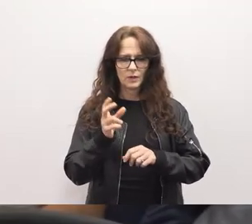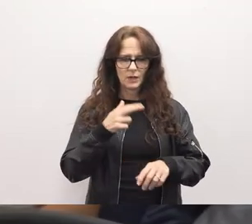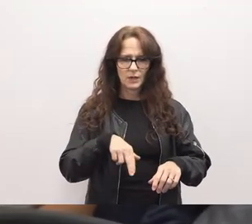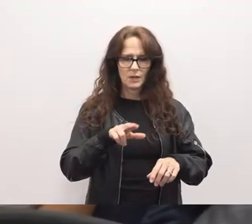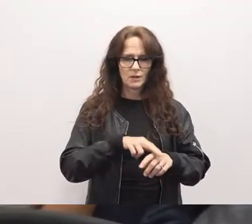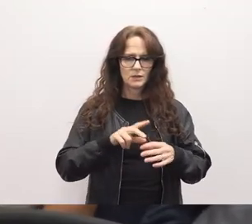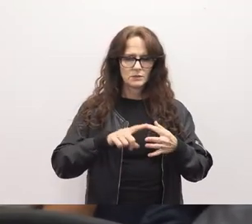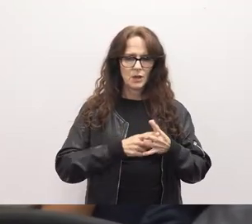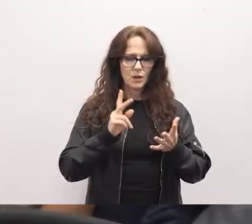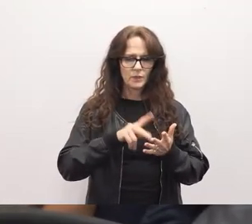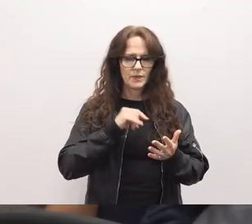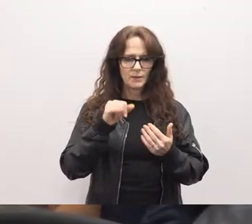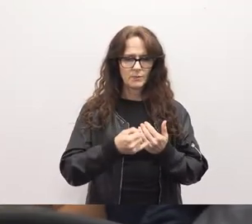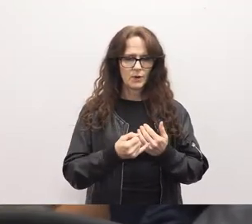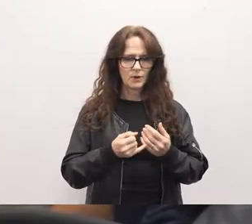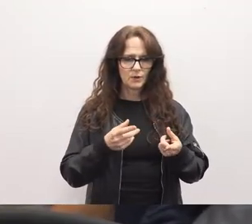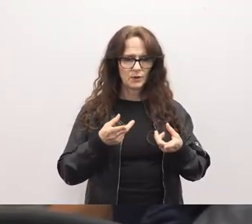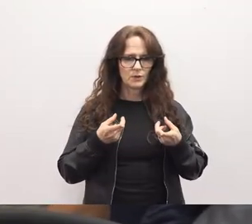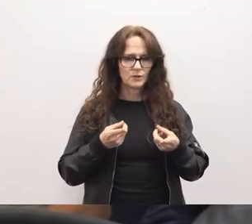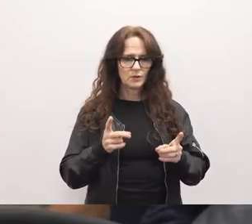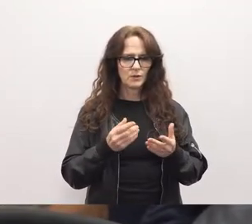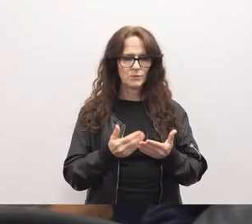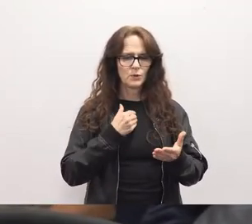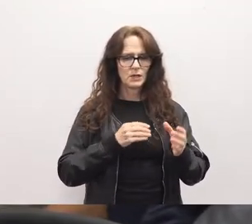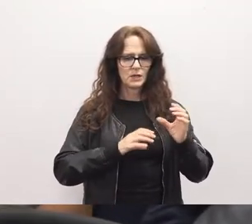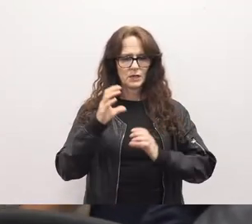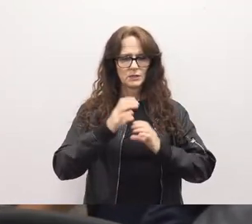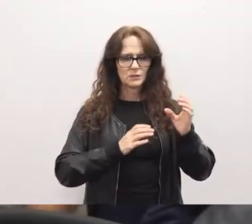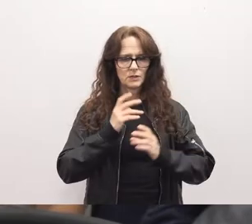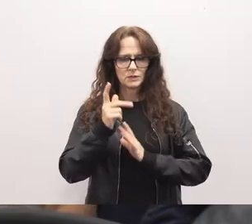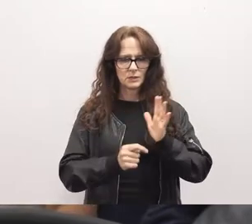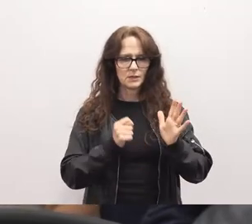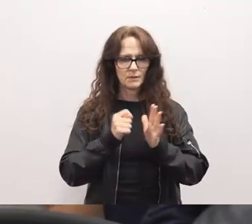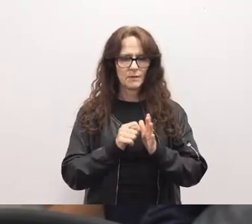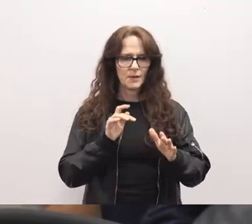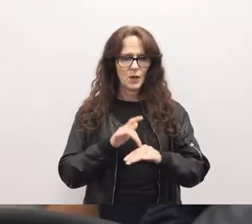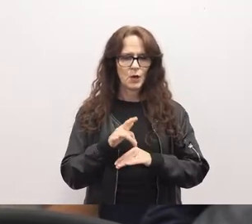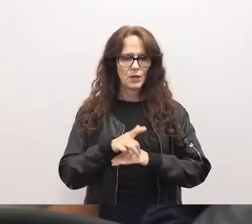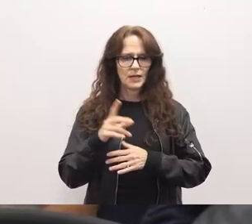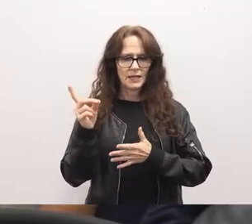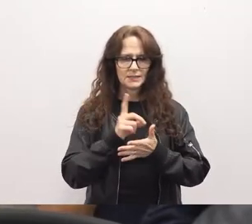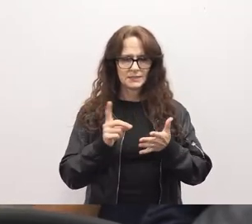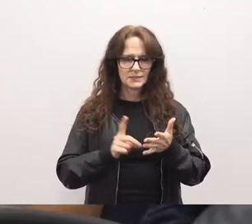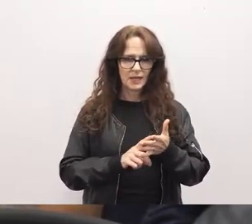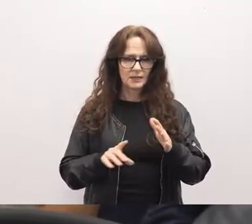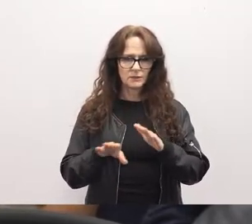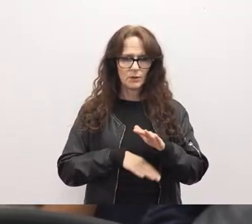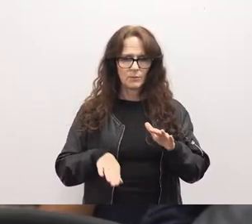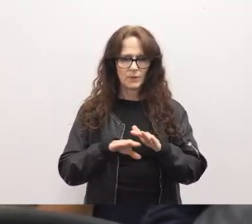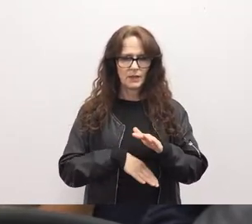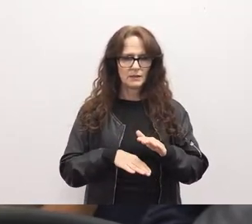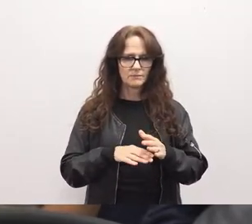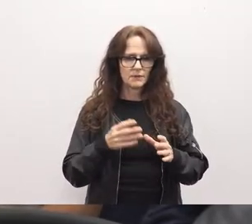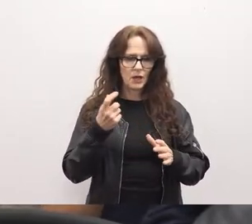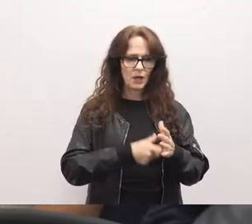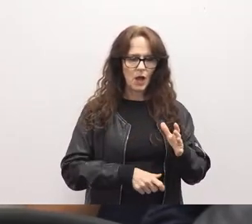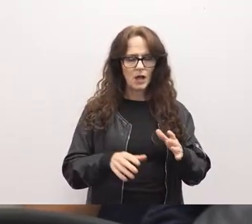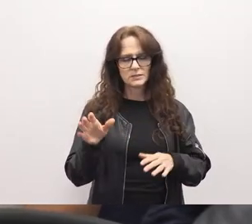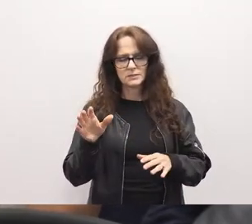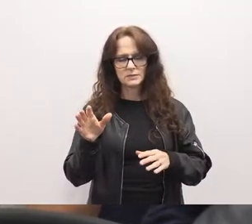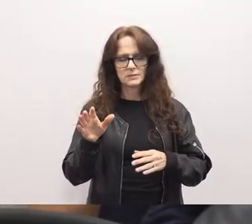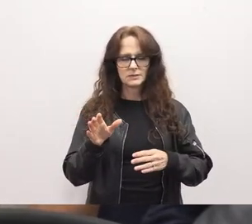these projects during what we call the pre-construction stage. It's a very early stage in design, so we basically go off of cost estimates at that